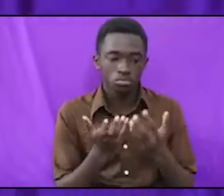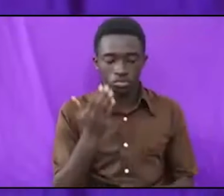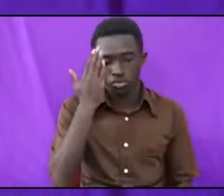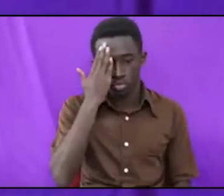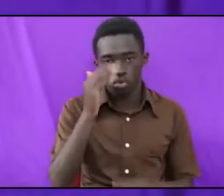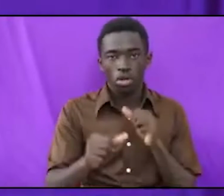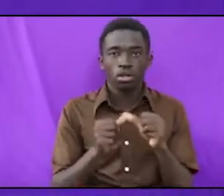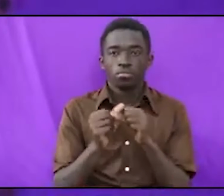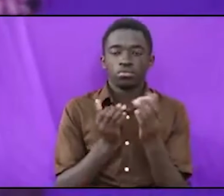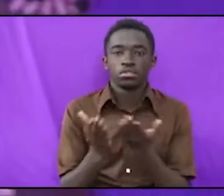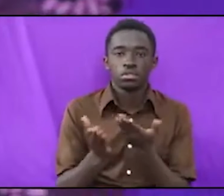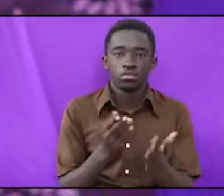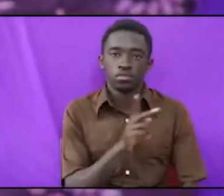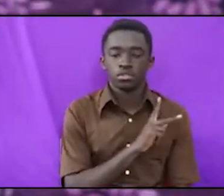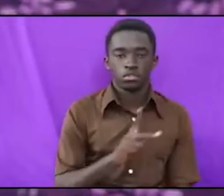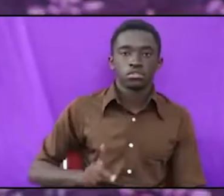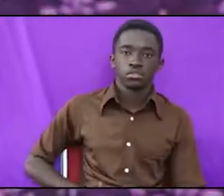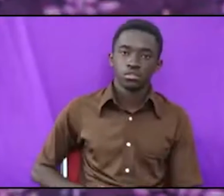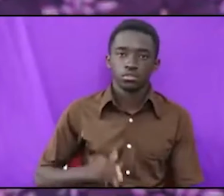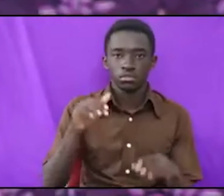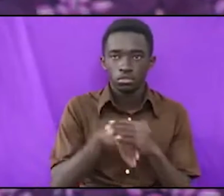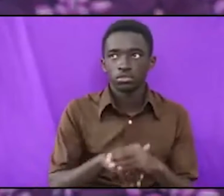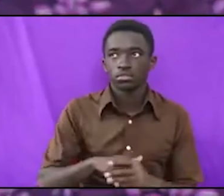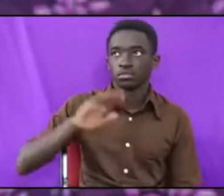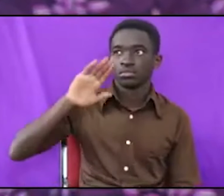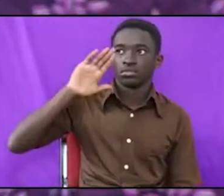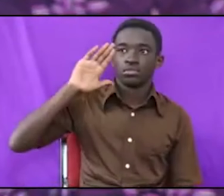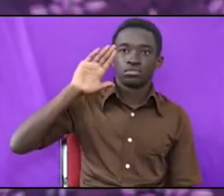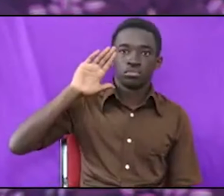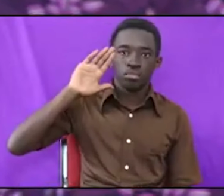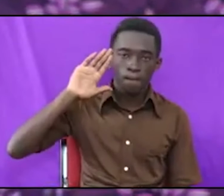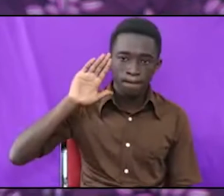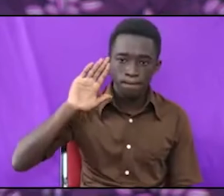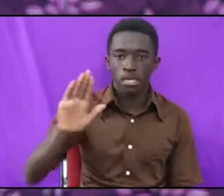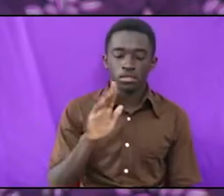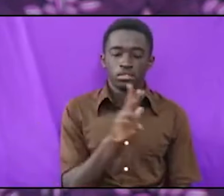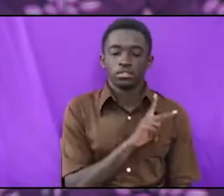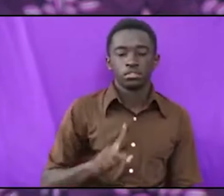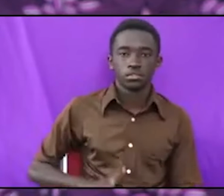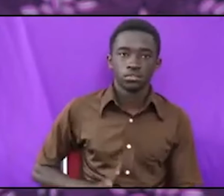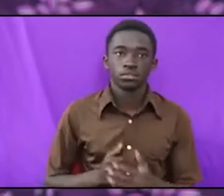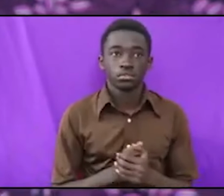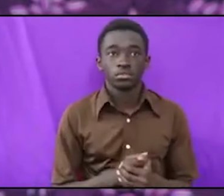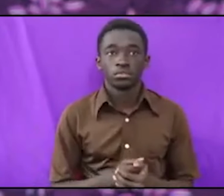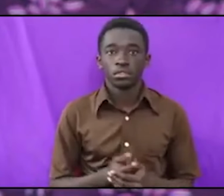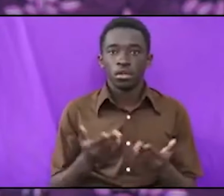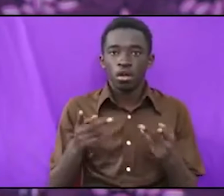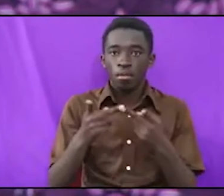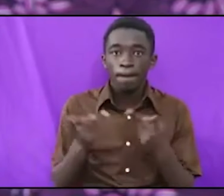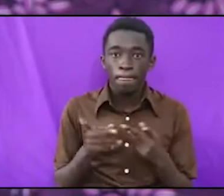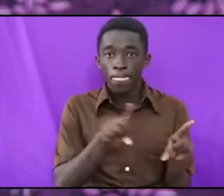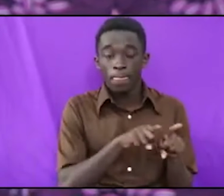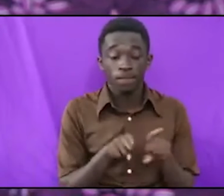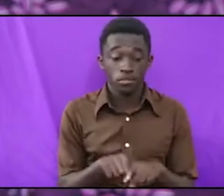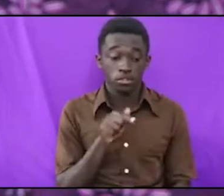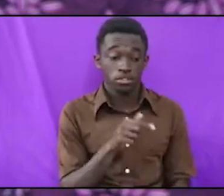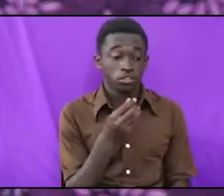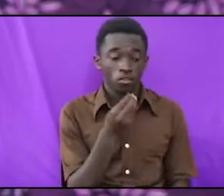the king in his royal courts. And the food will be so good